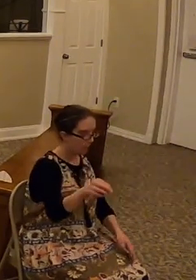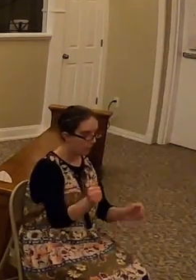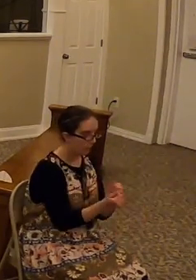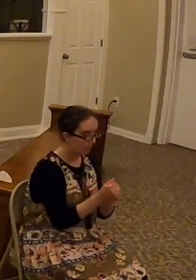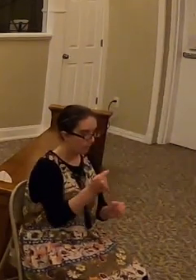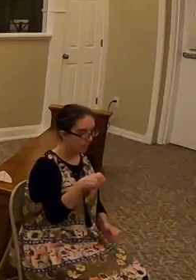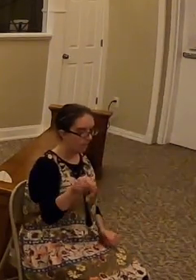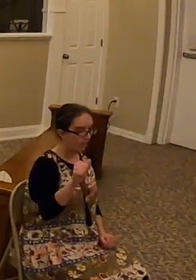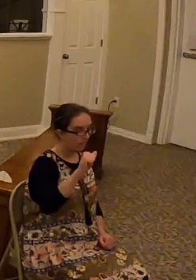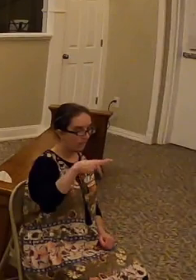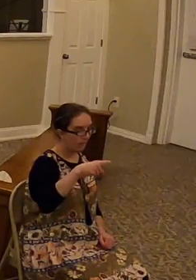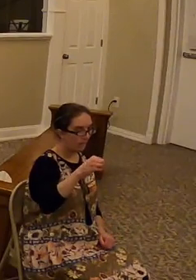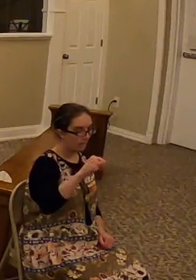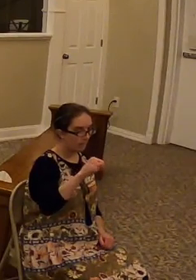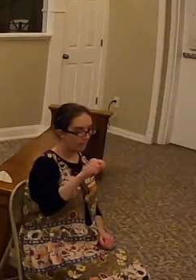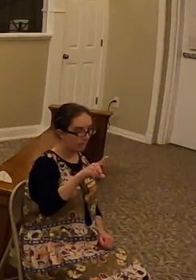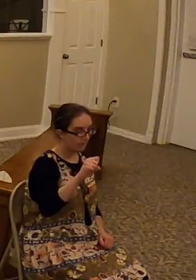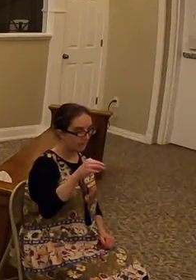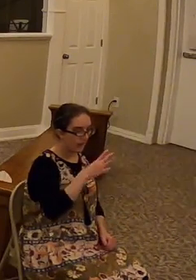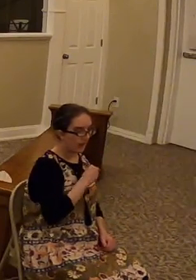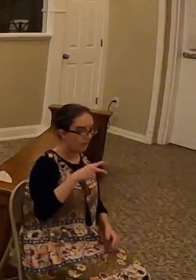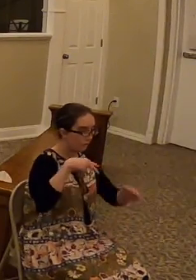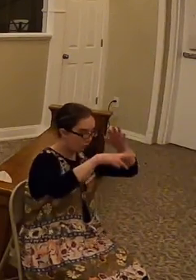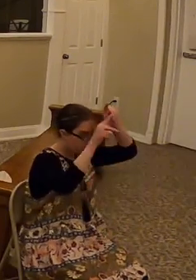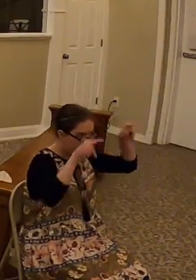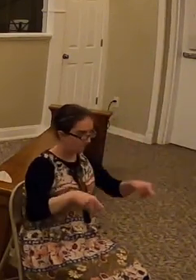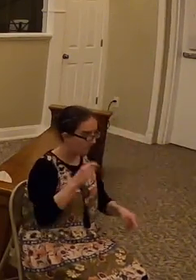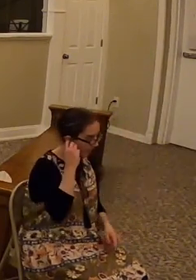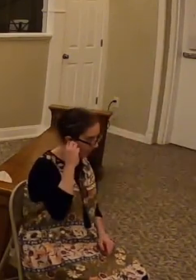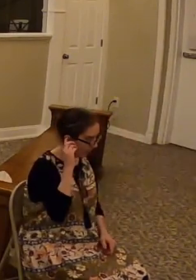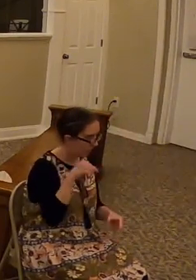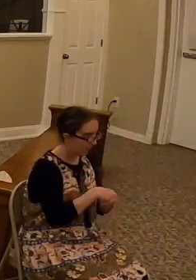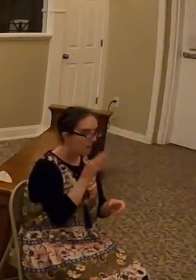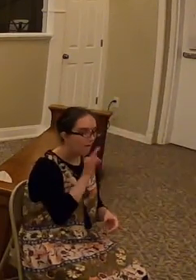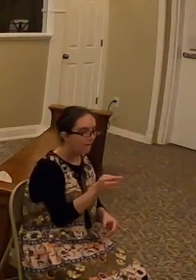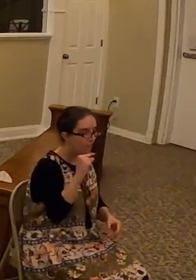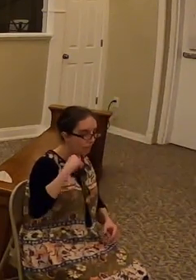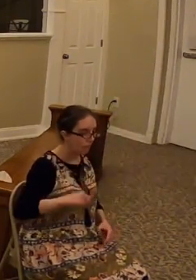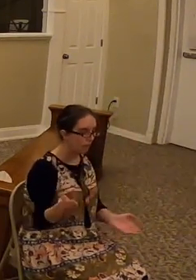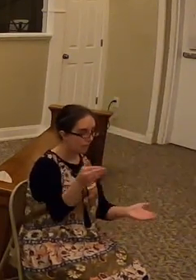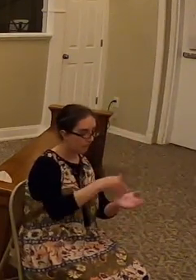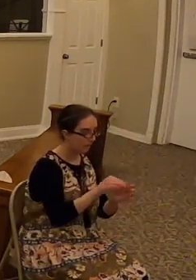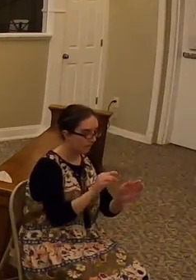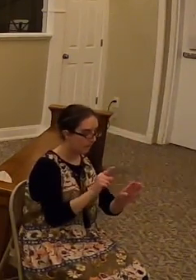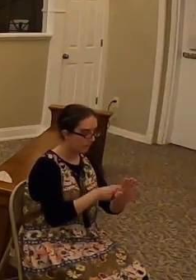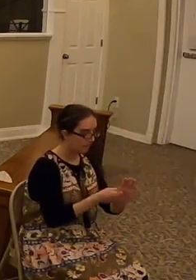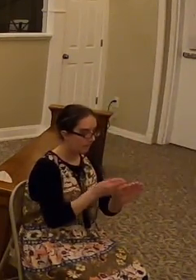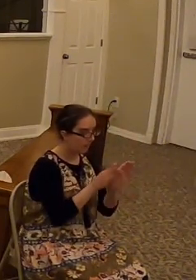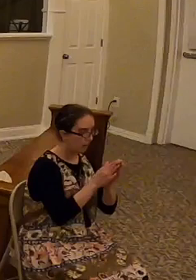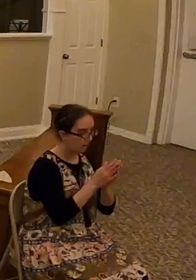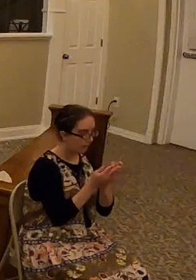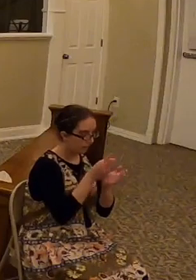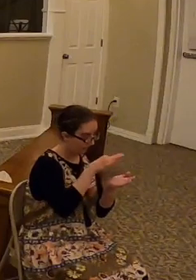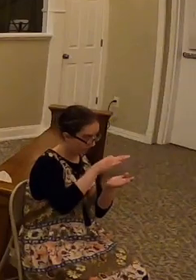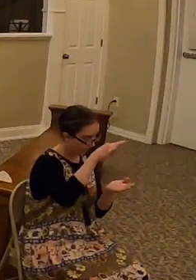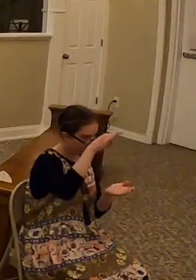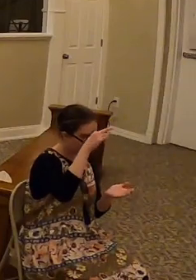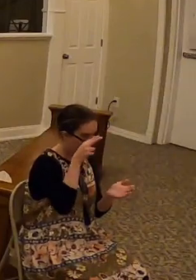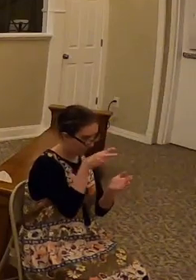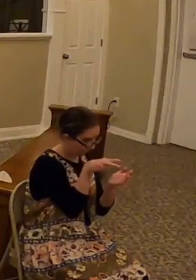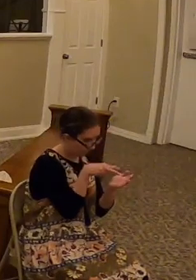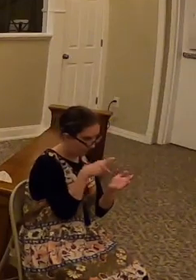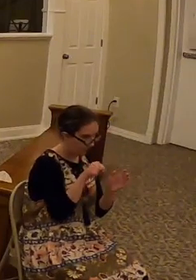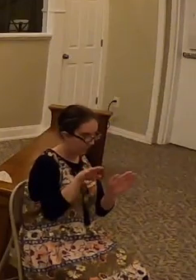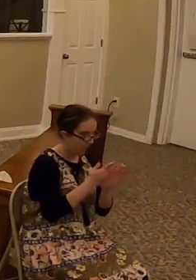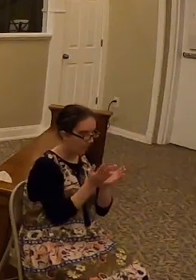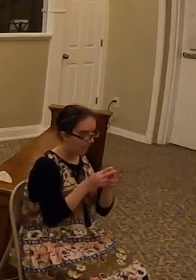the apostles and the prophets. Hallelujah. Amen. And in fact, if you go back when you begin to research, if you